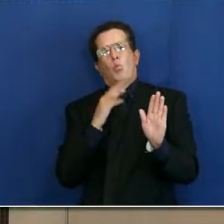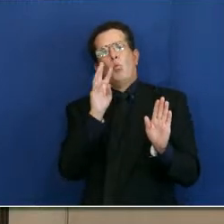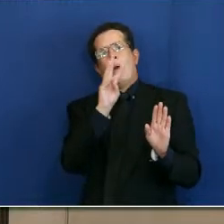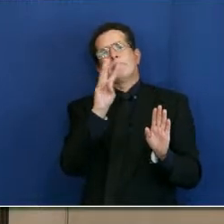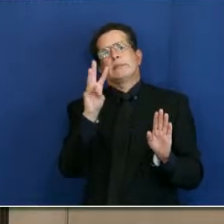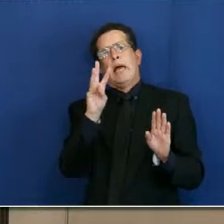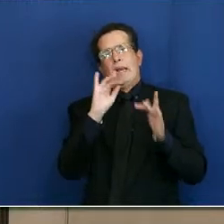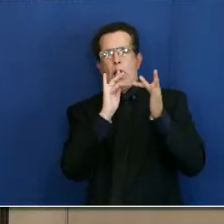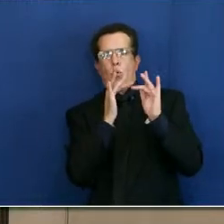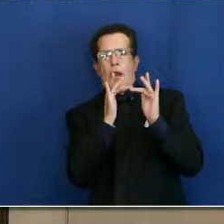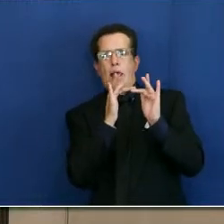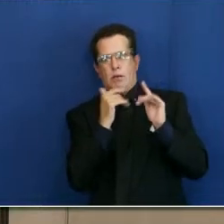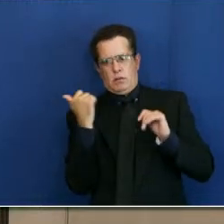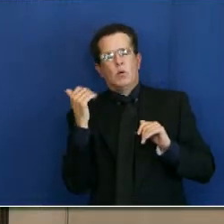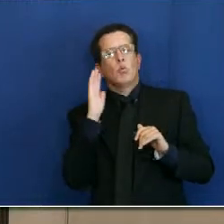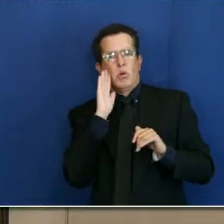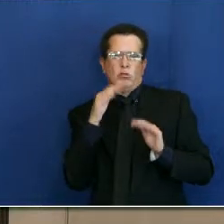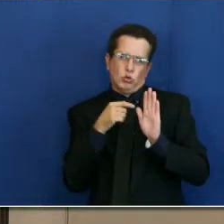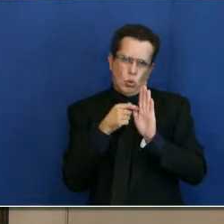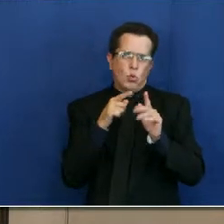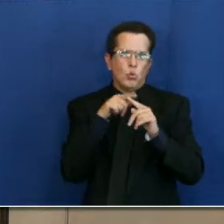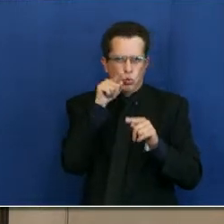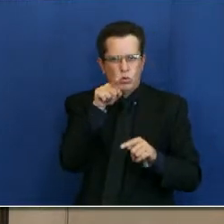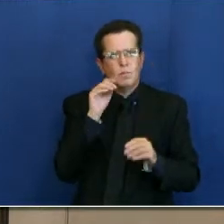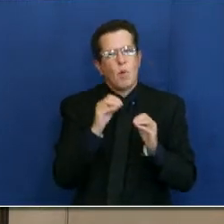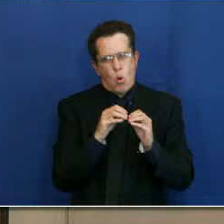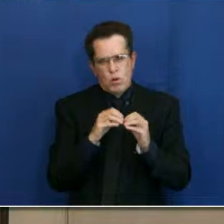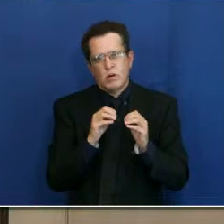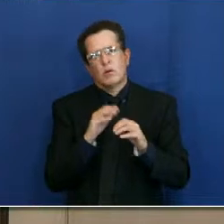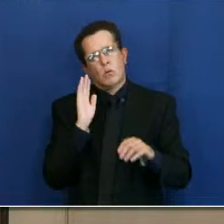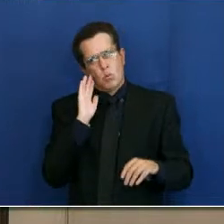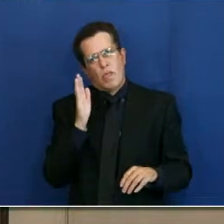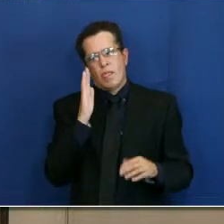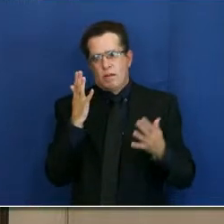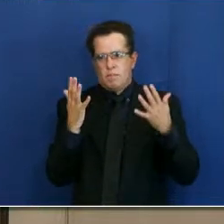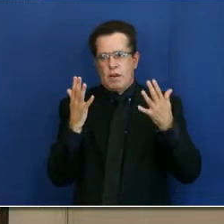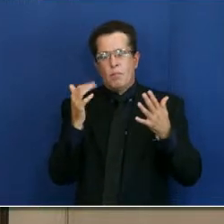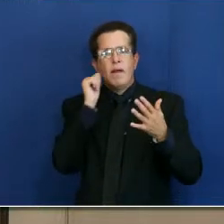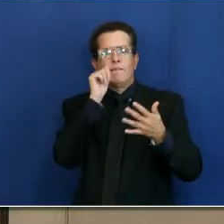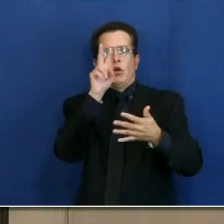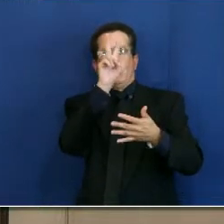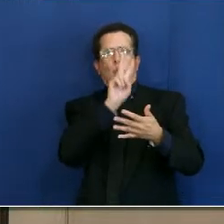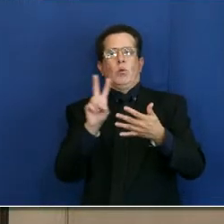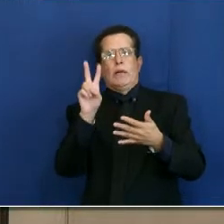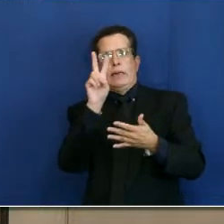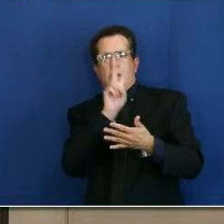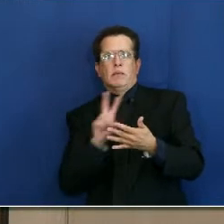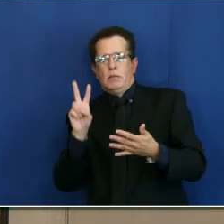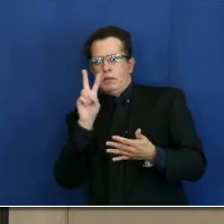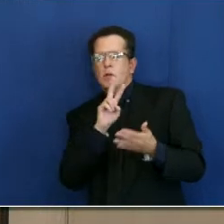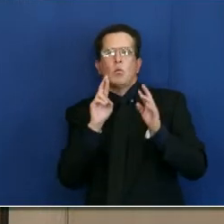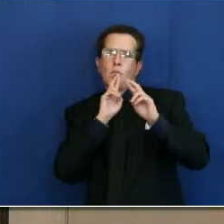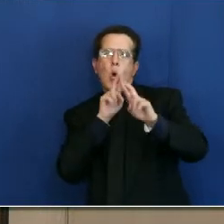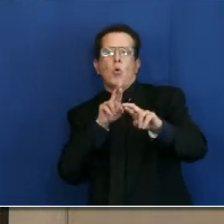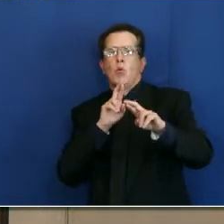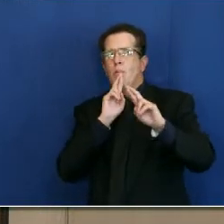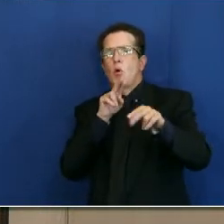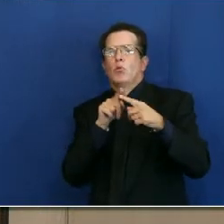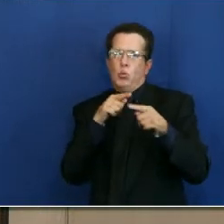there's transparency with that. And we probably will do that maybe on an every 2-week or a monthly basis.